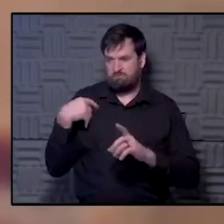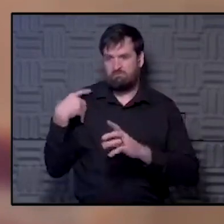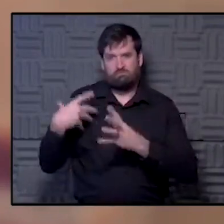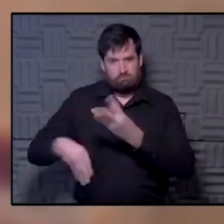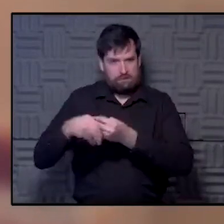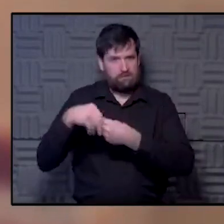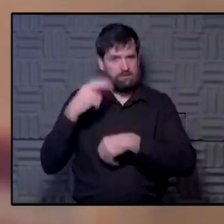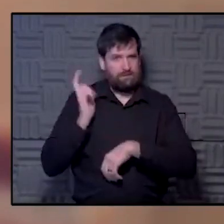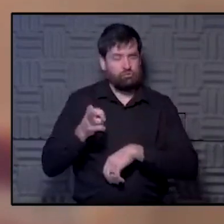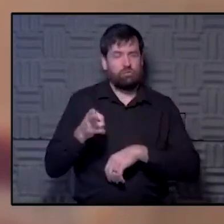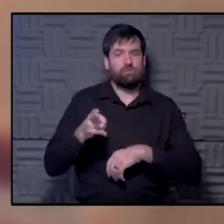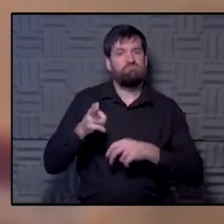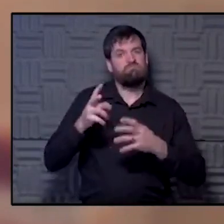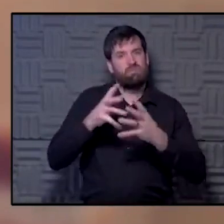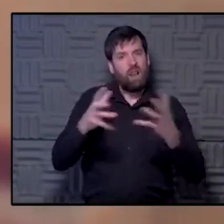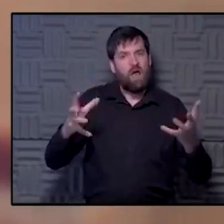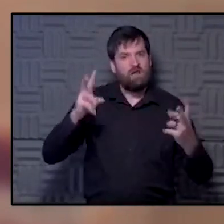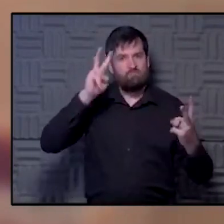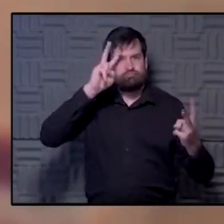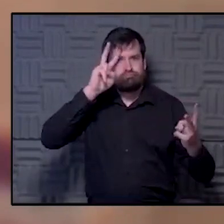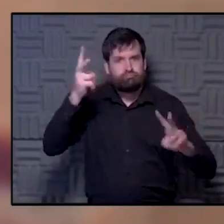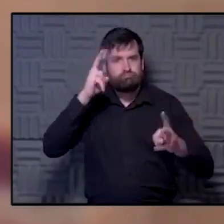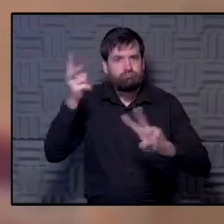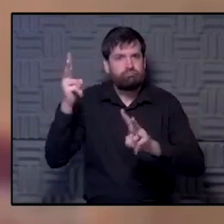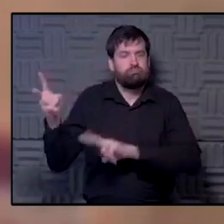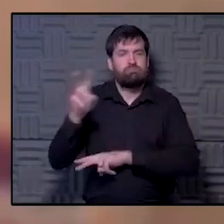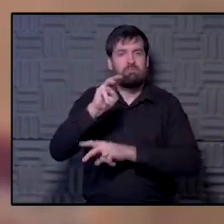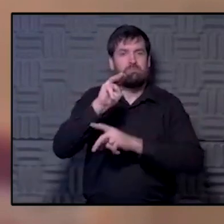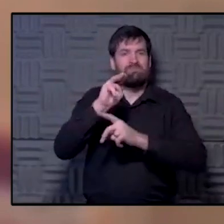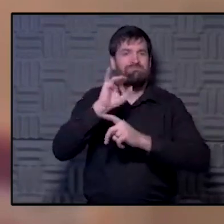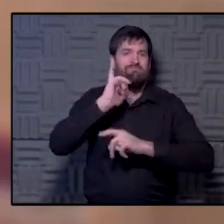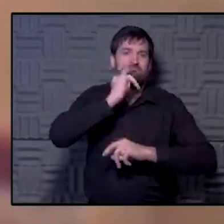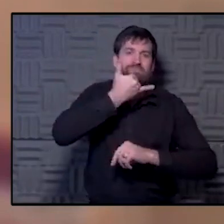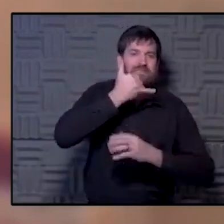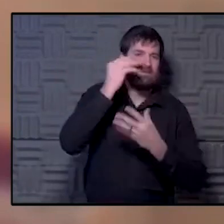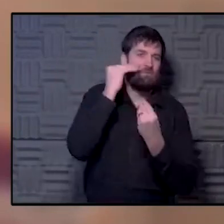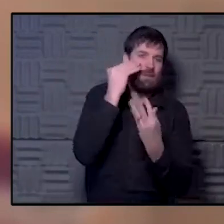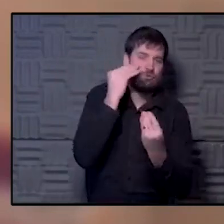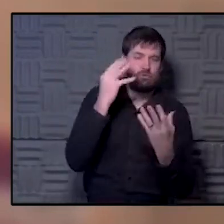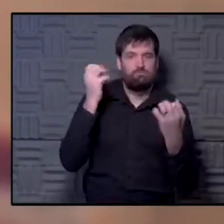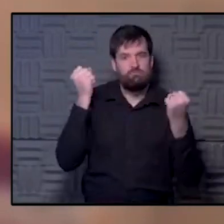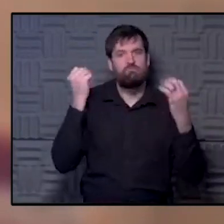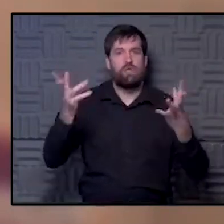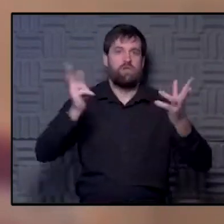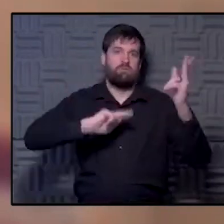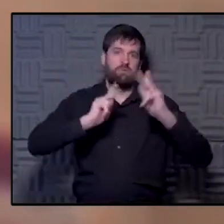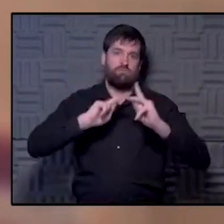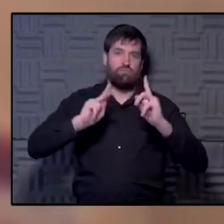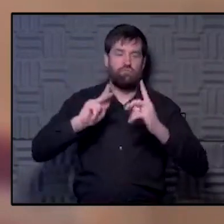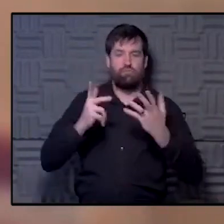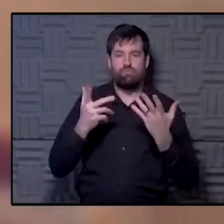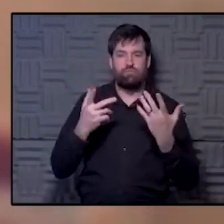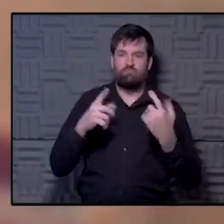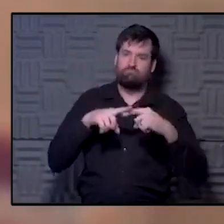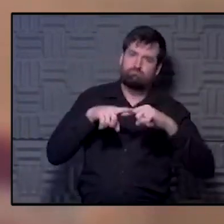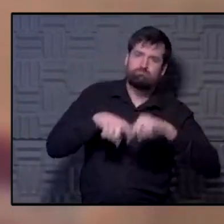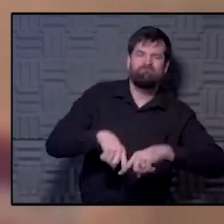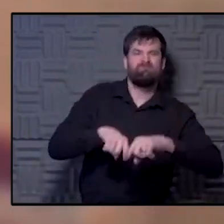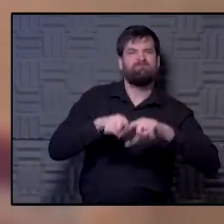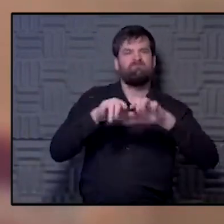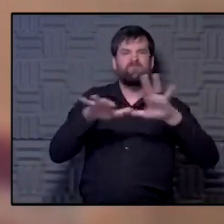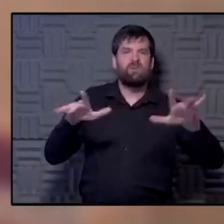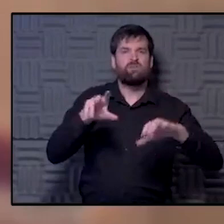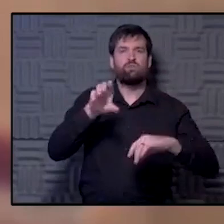all the misinformation that circulates in our age, right? That so many people rely on various social